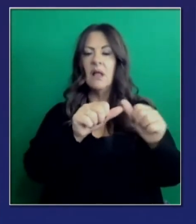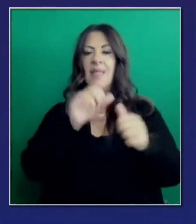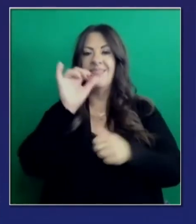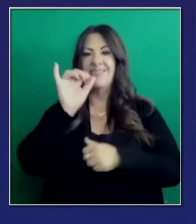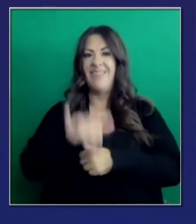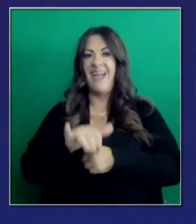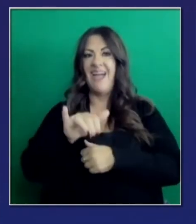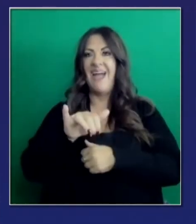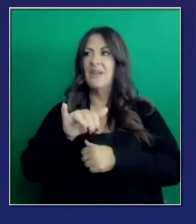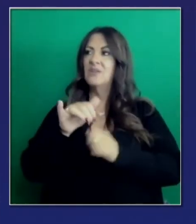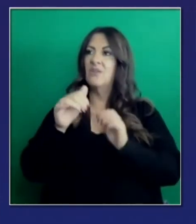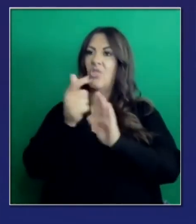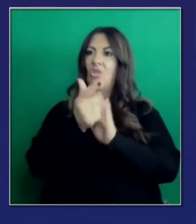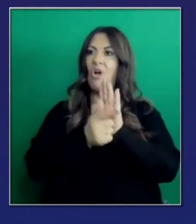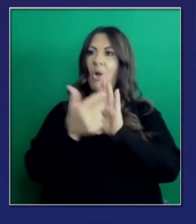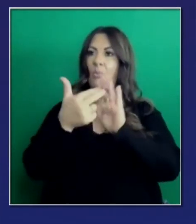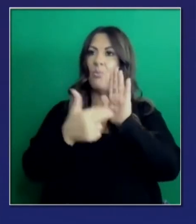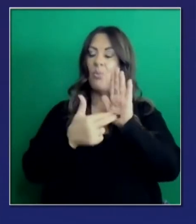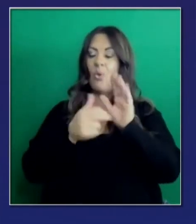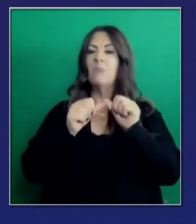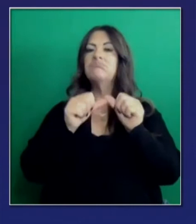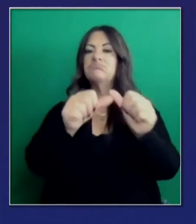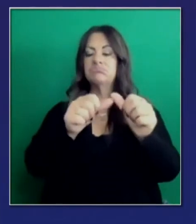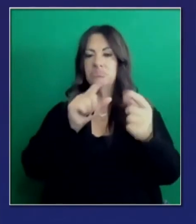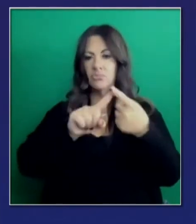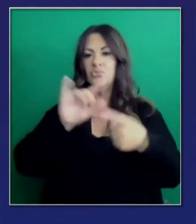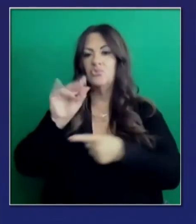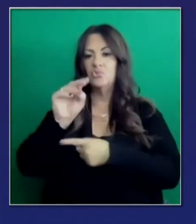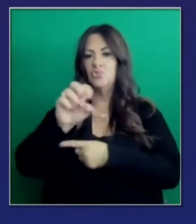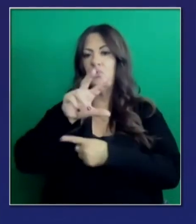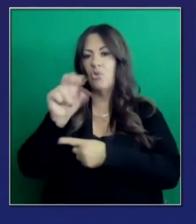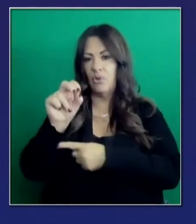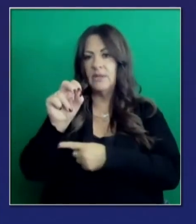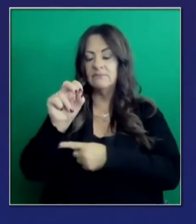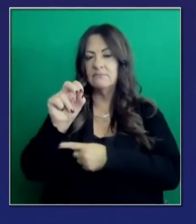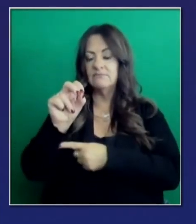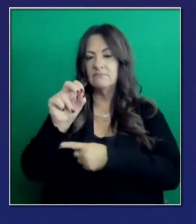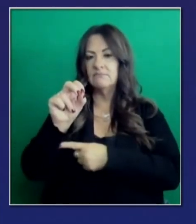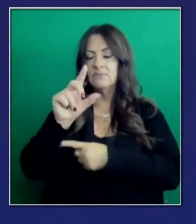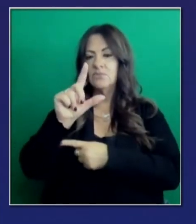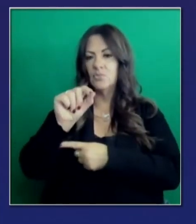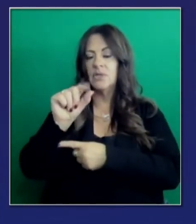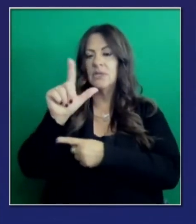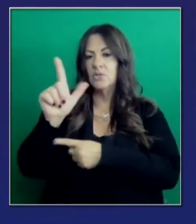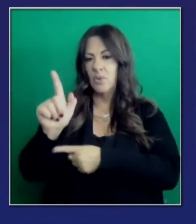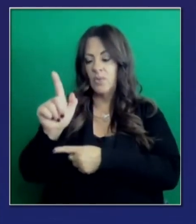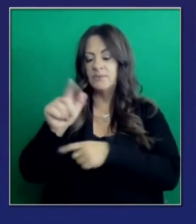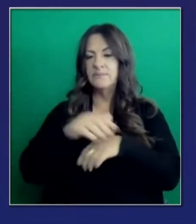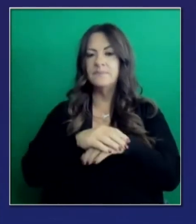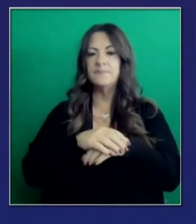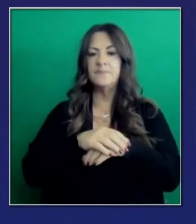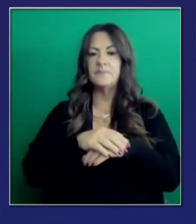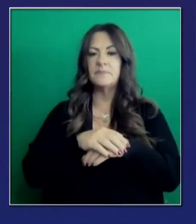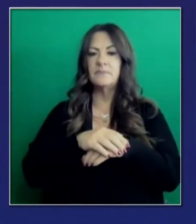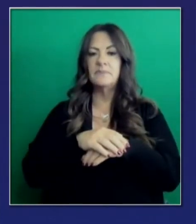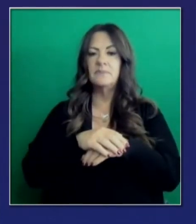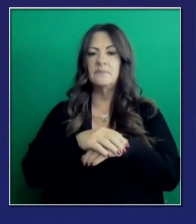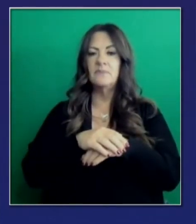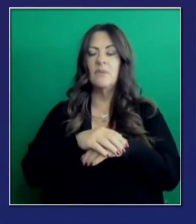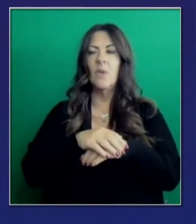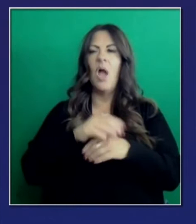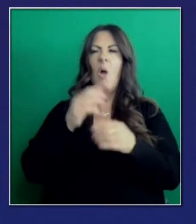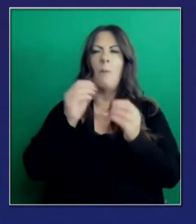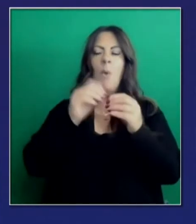We address the issues of debt, and I don't want to go into too much detail. You'll get the detail when this is put forward